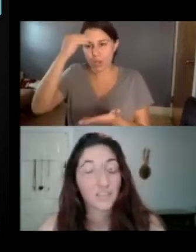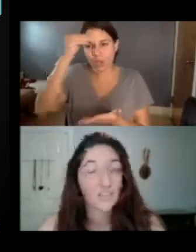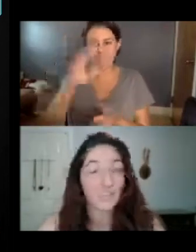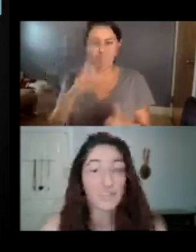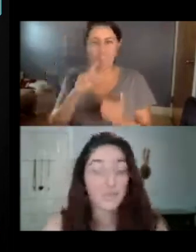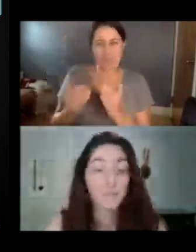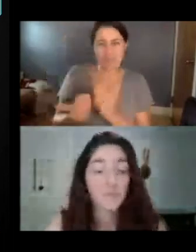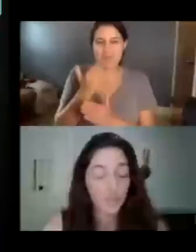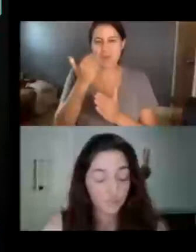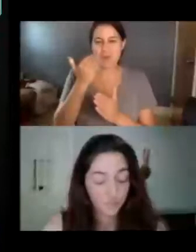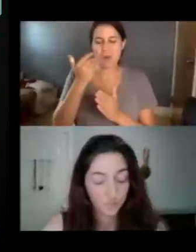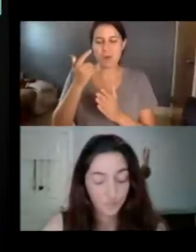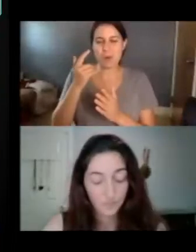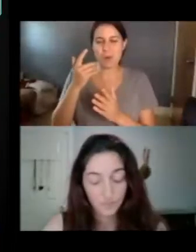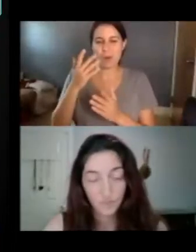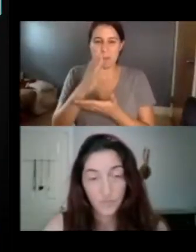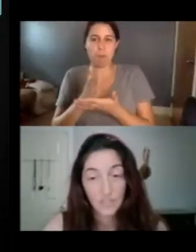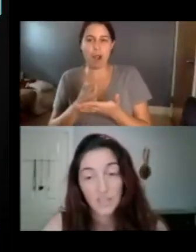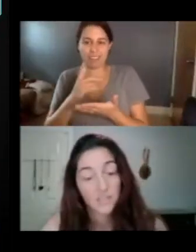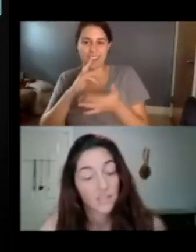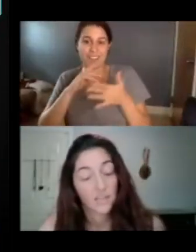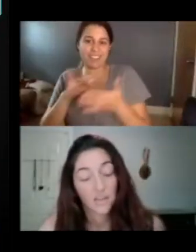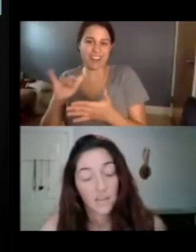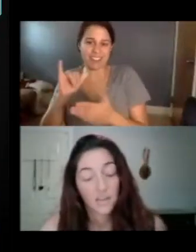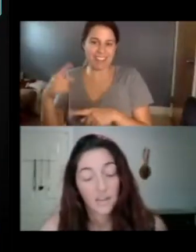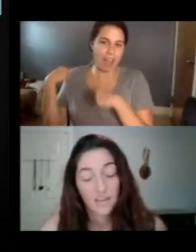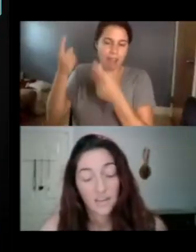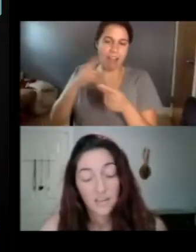on studies that have been done before.